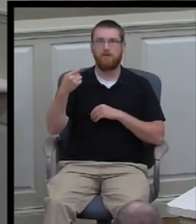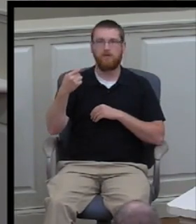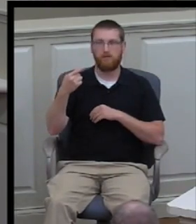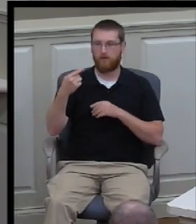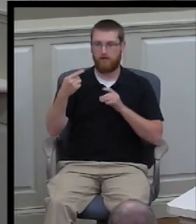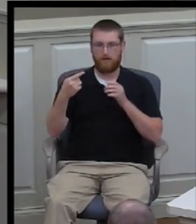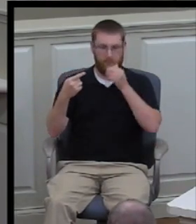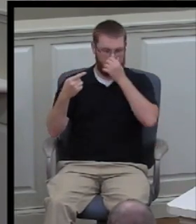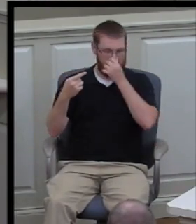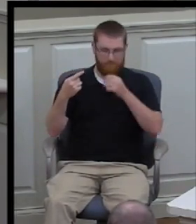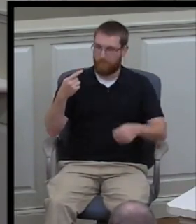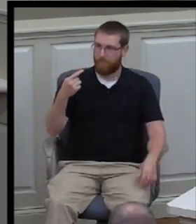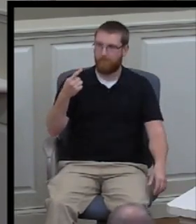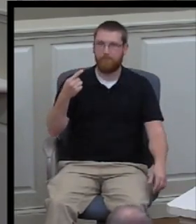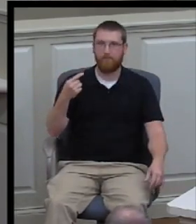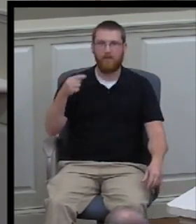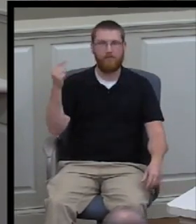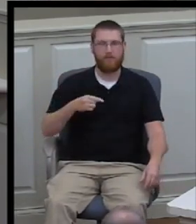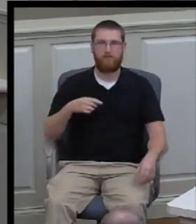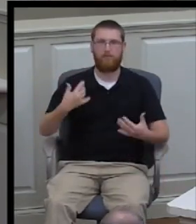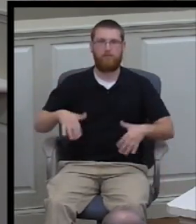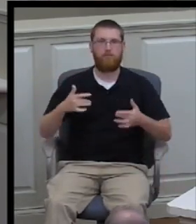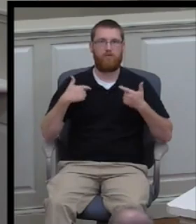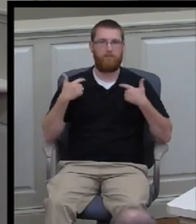And this is a momentous occasion.